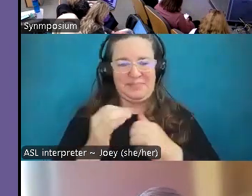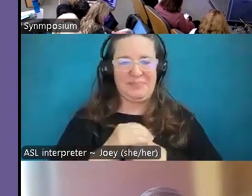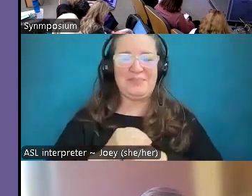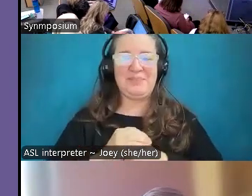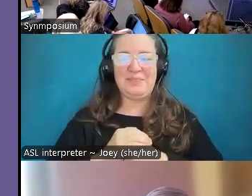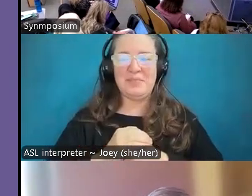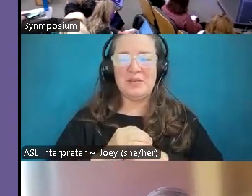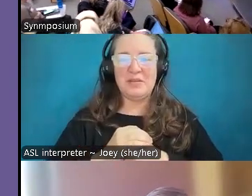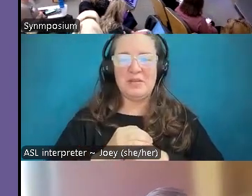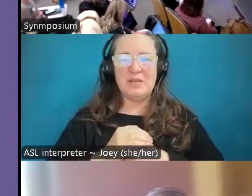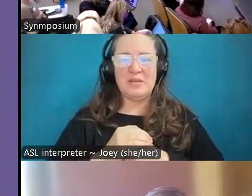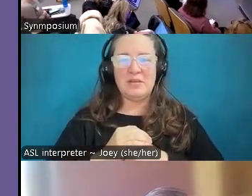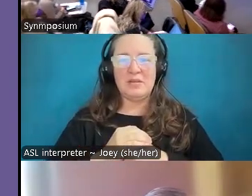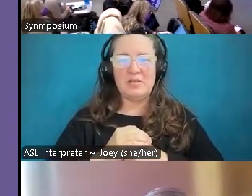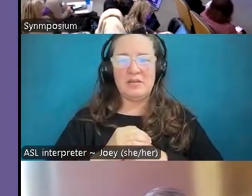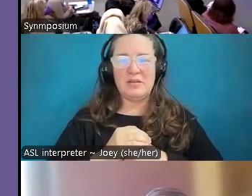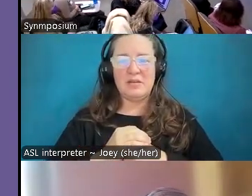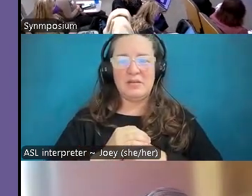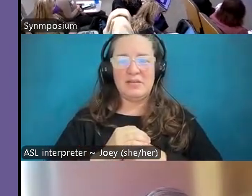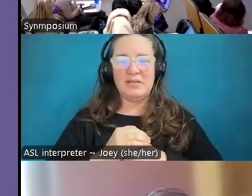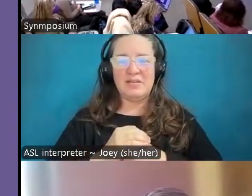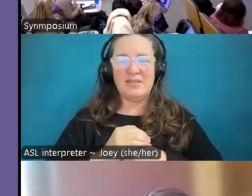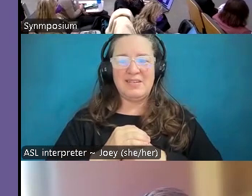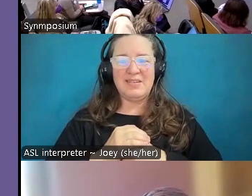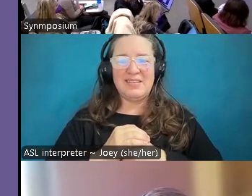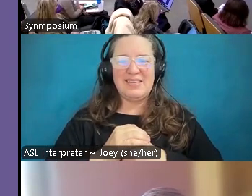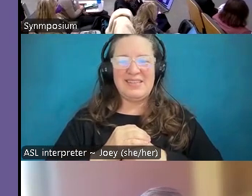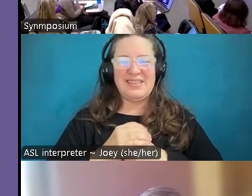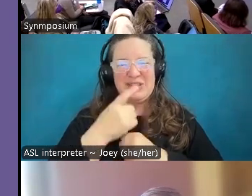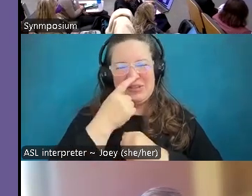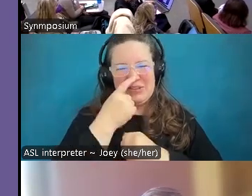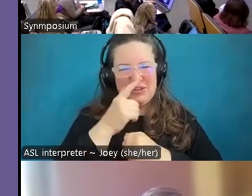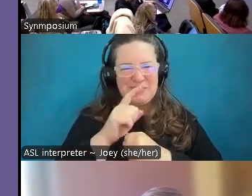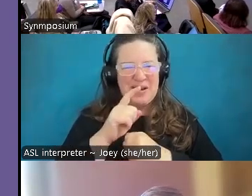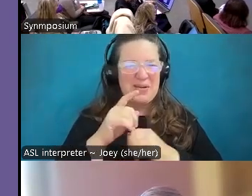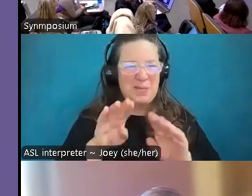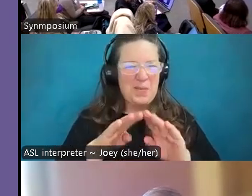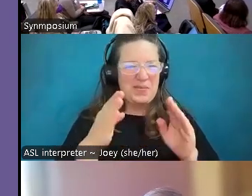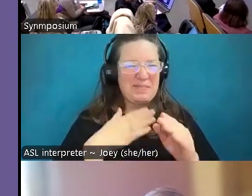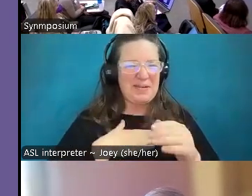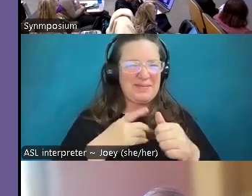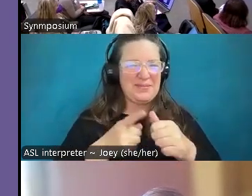Could you, we didn't have practice with my slides, so could you bring up the first slide, I hope?